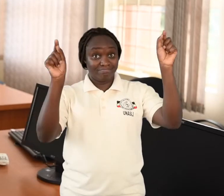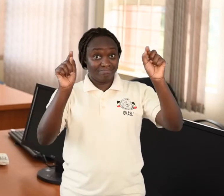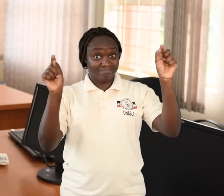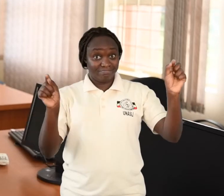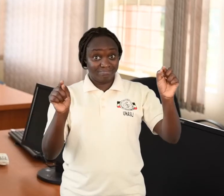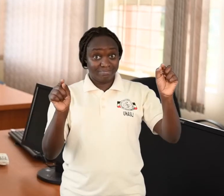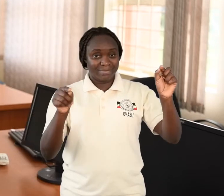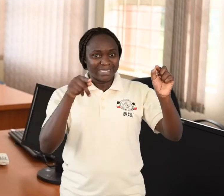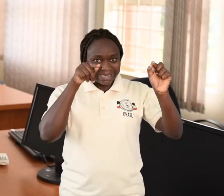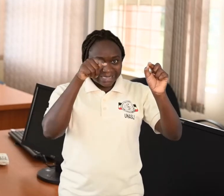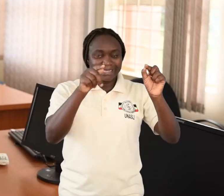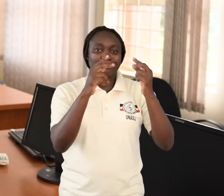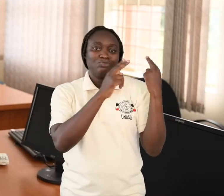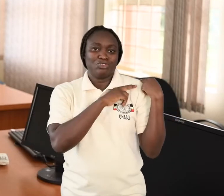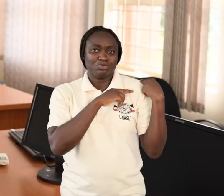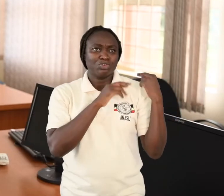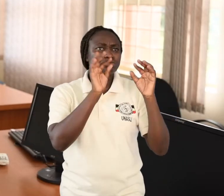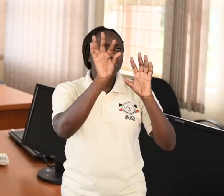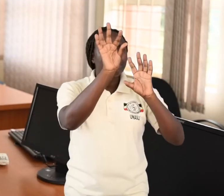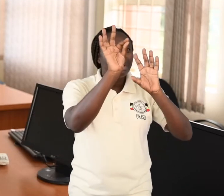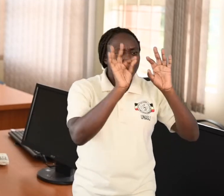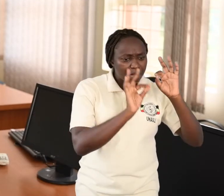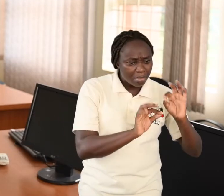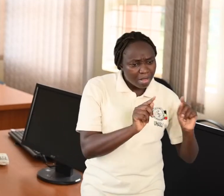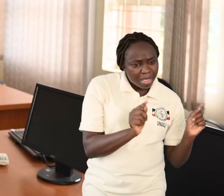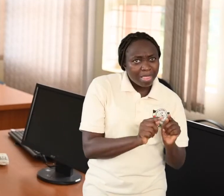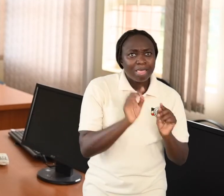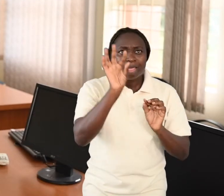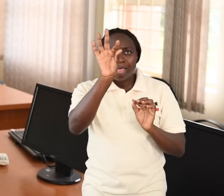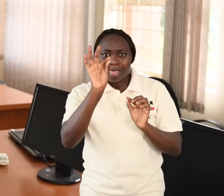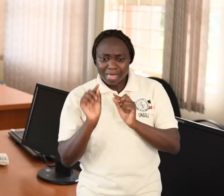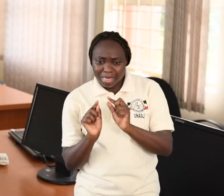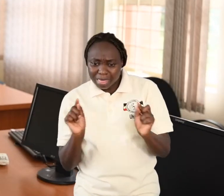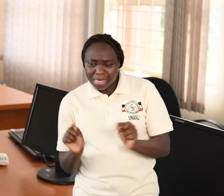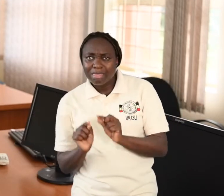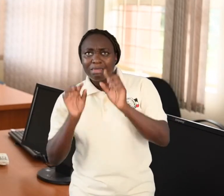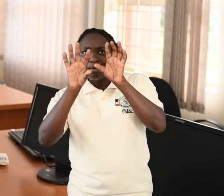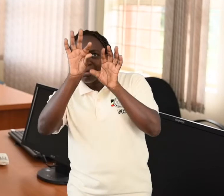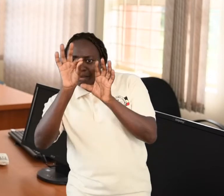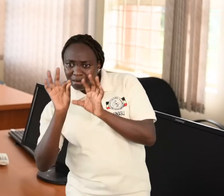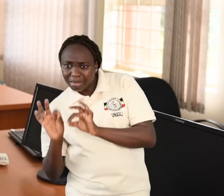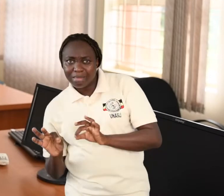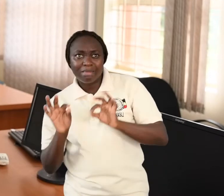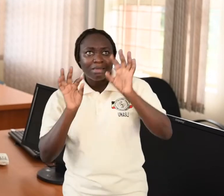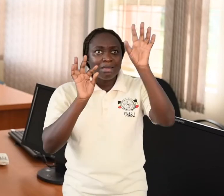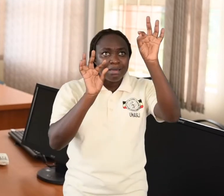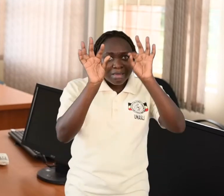and you'll get me all the subsets in this set.